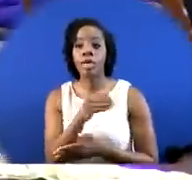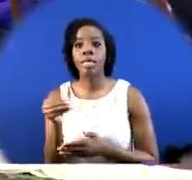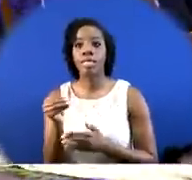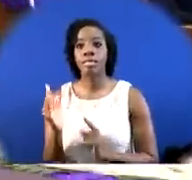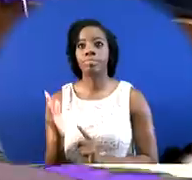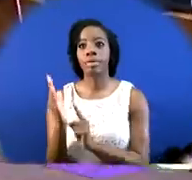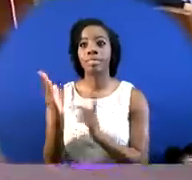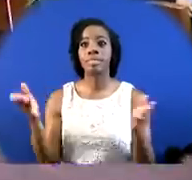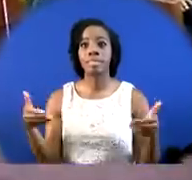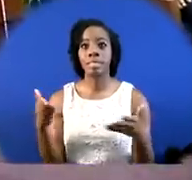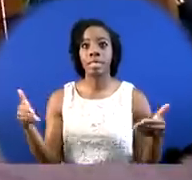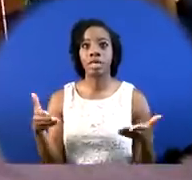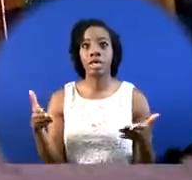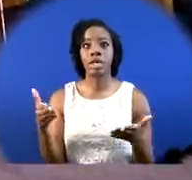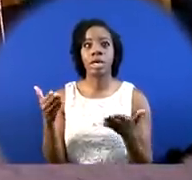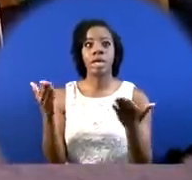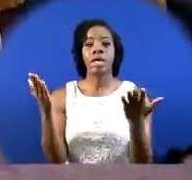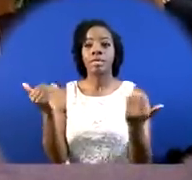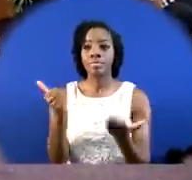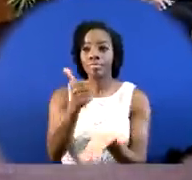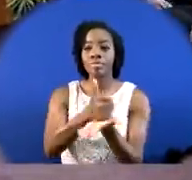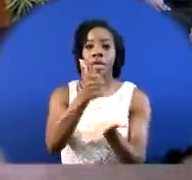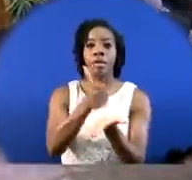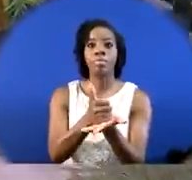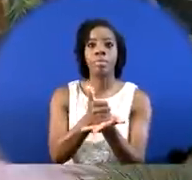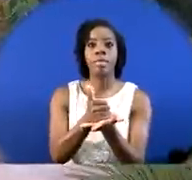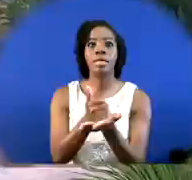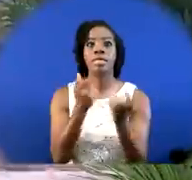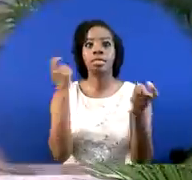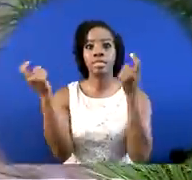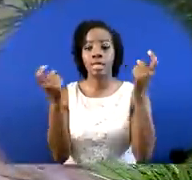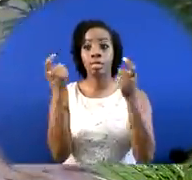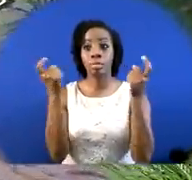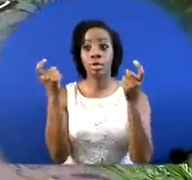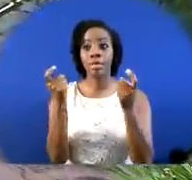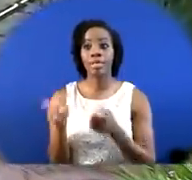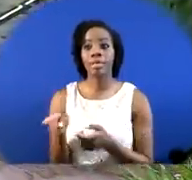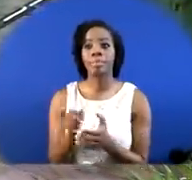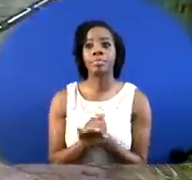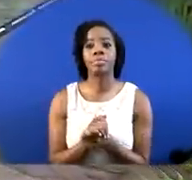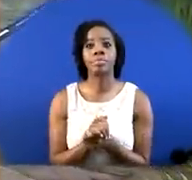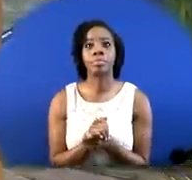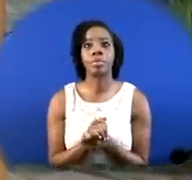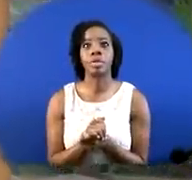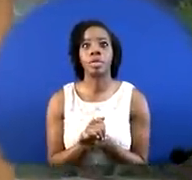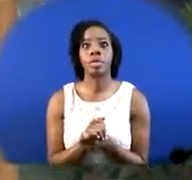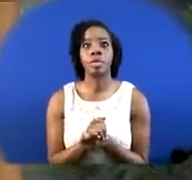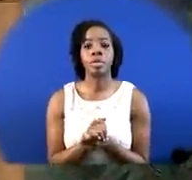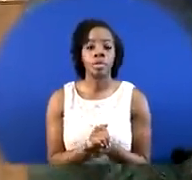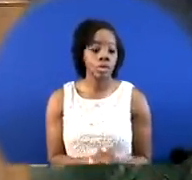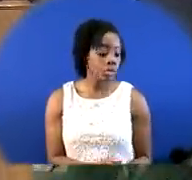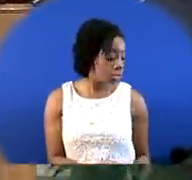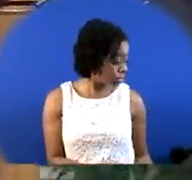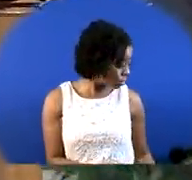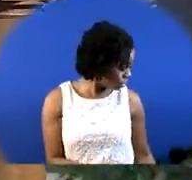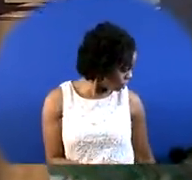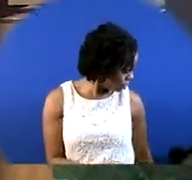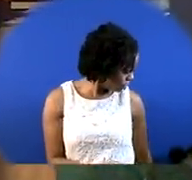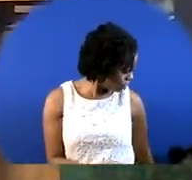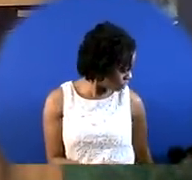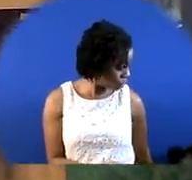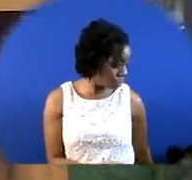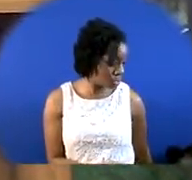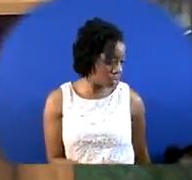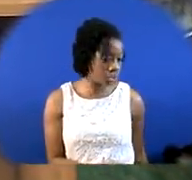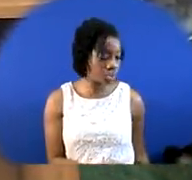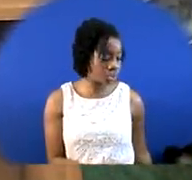among us this day. Will you help me thank God for Pastor William Alexander Lawson, the senior founding pastor